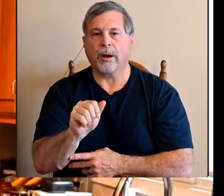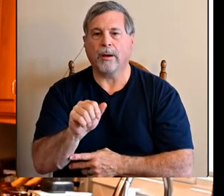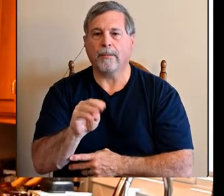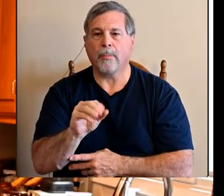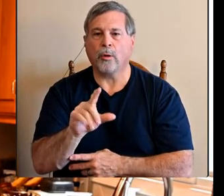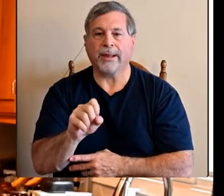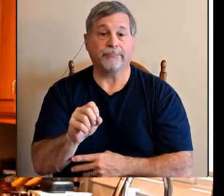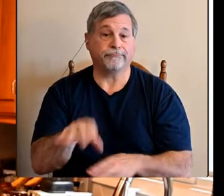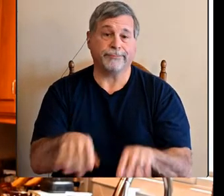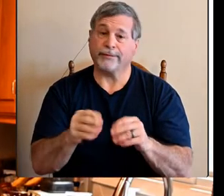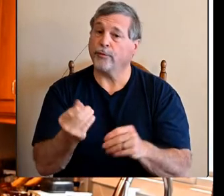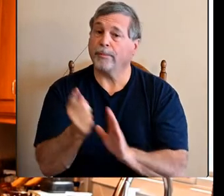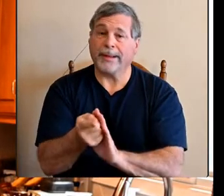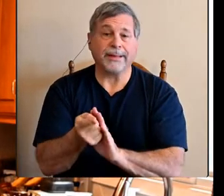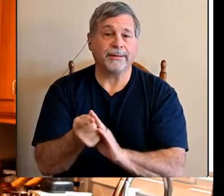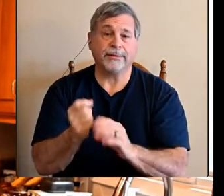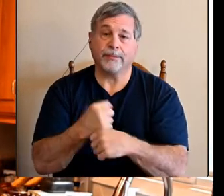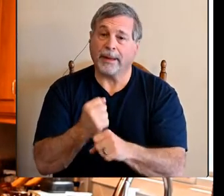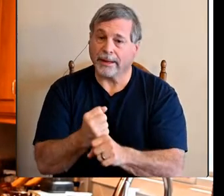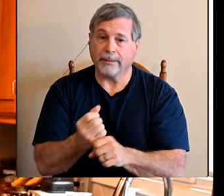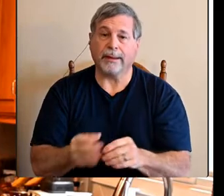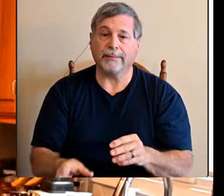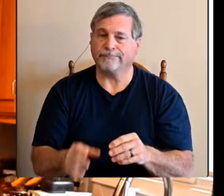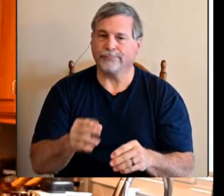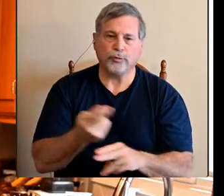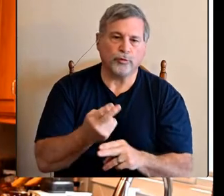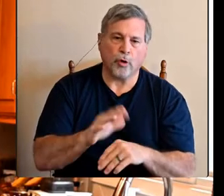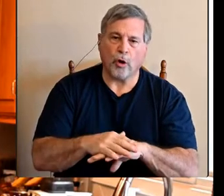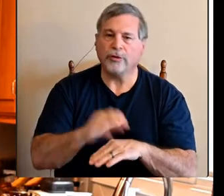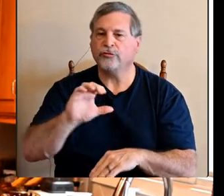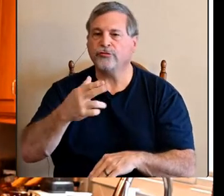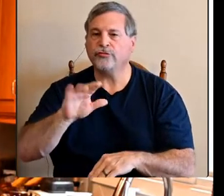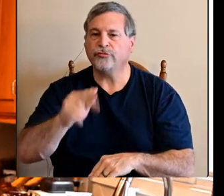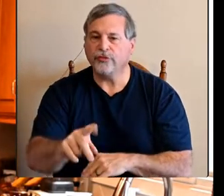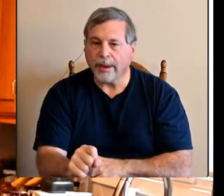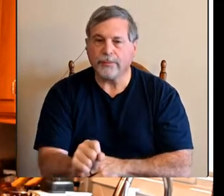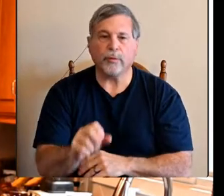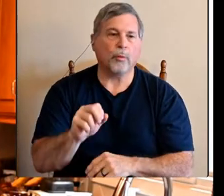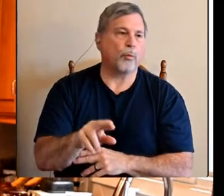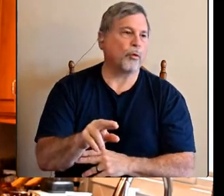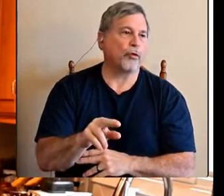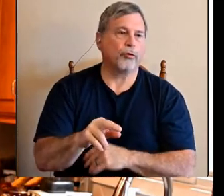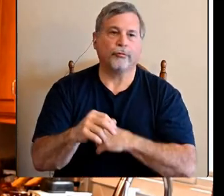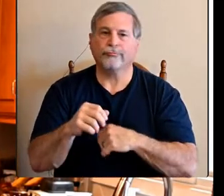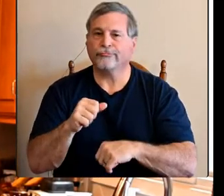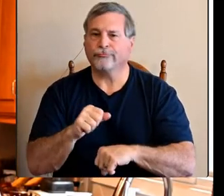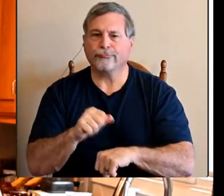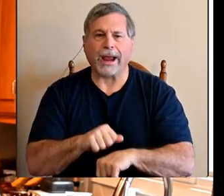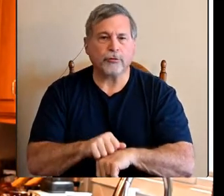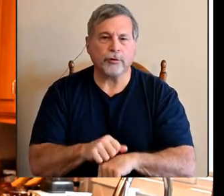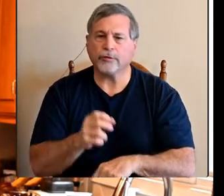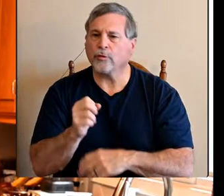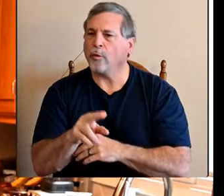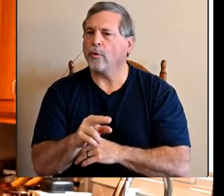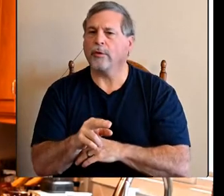took you a few minutes to make this put it on some chips if you want to if you don't do chips you can do it on crackers